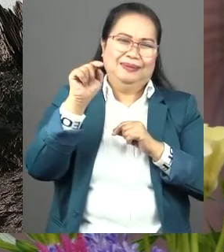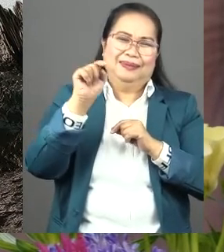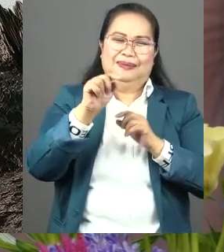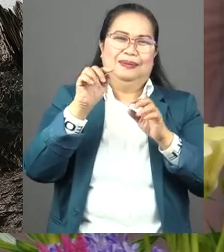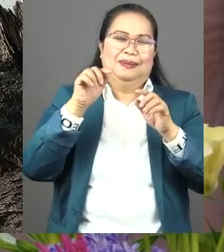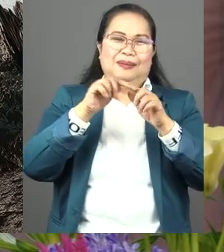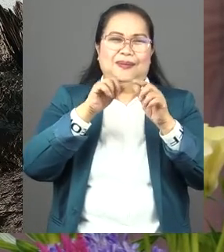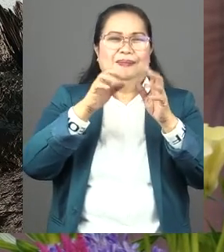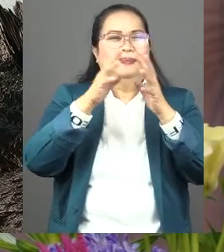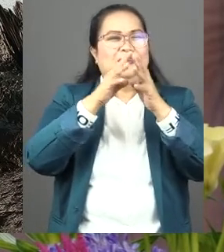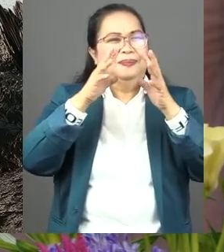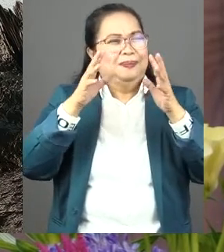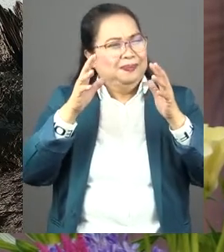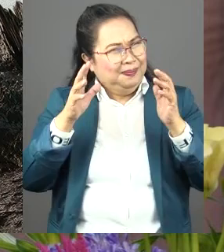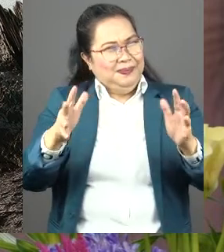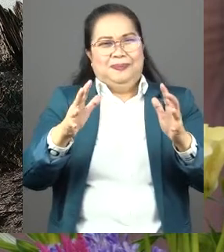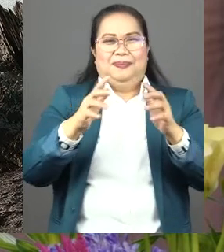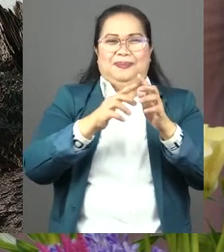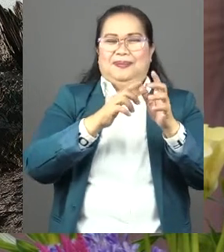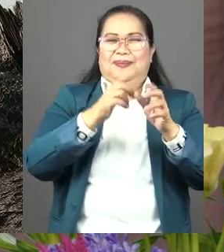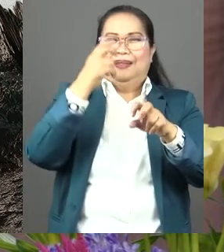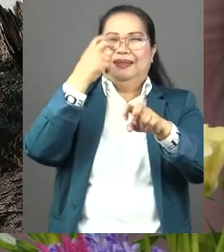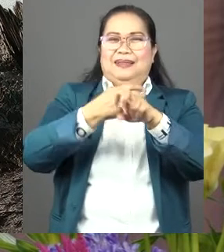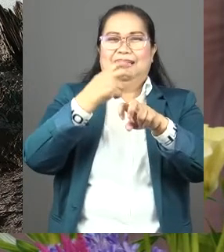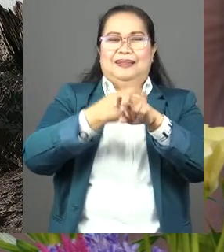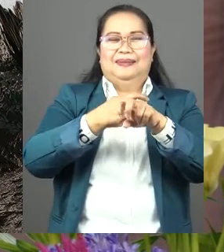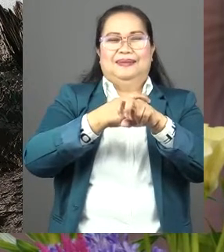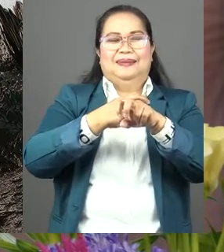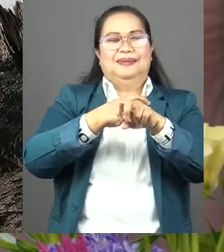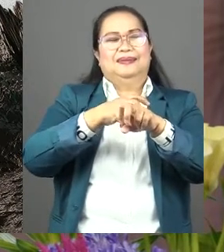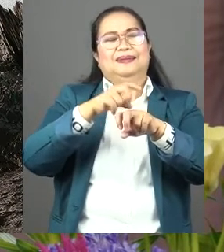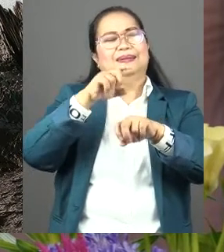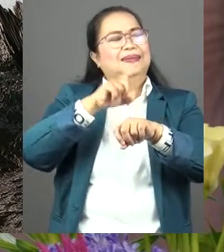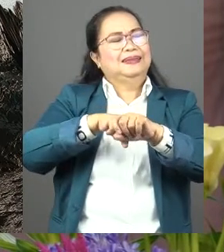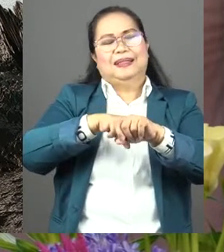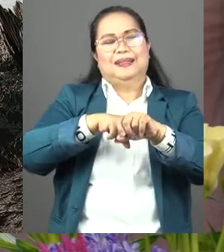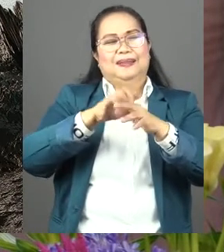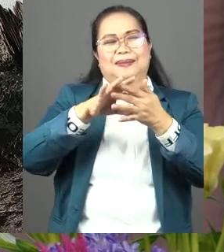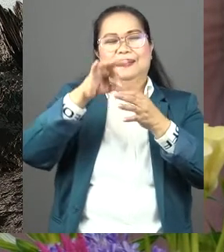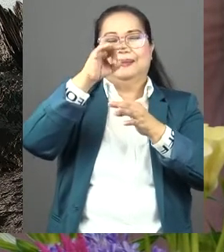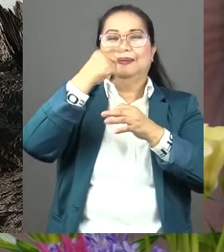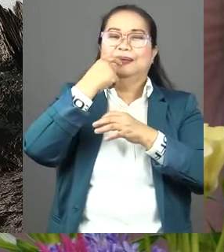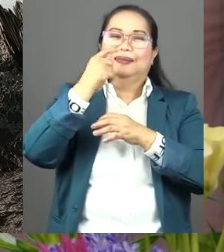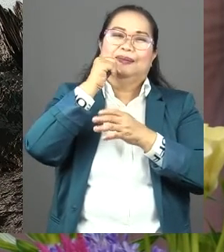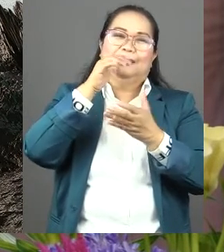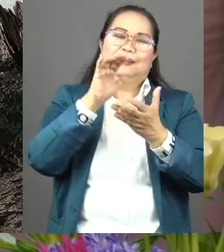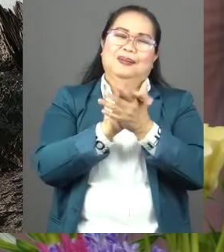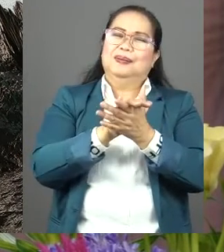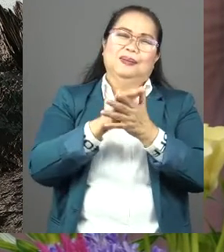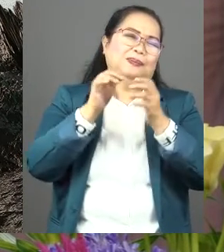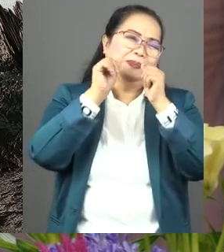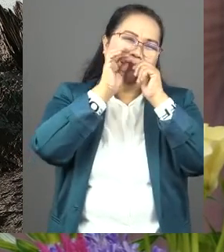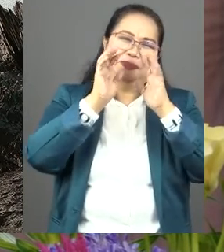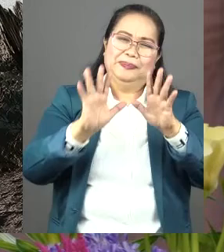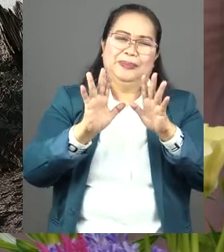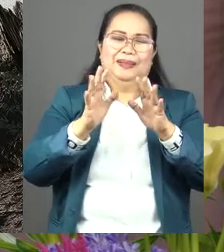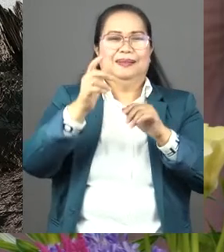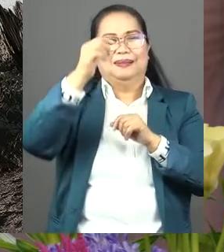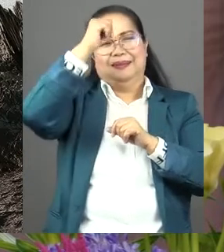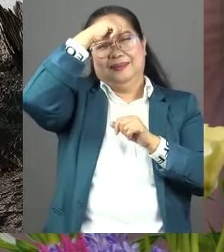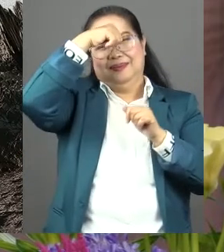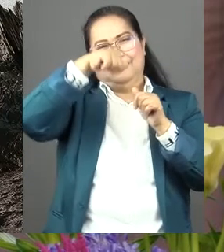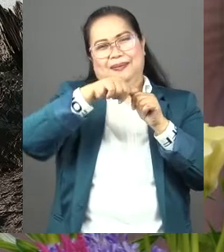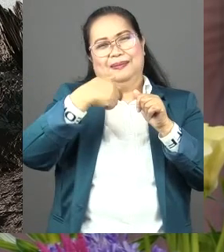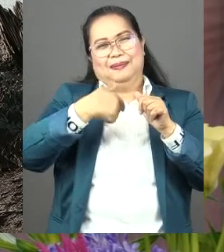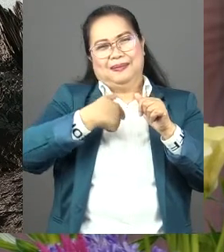extremely, extremely difficult time spiritually. Told my wife, I was blessed to be reminded that I